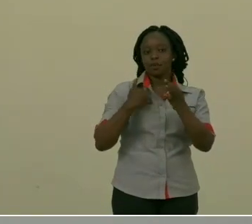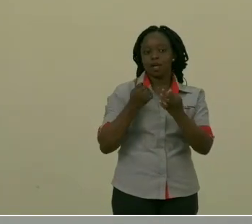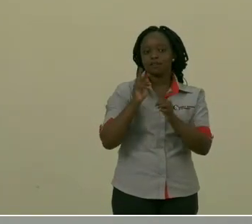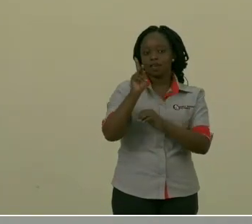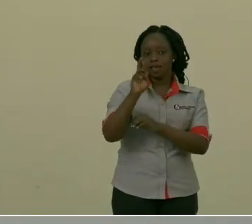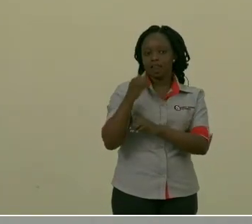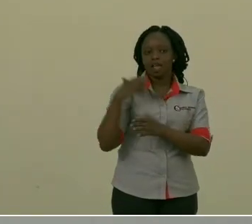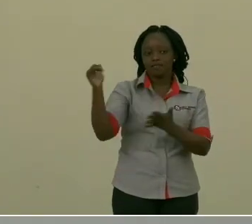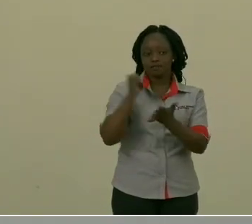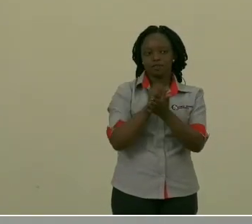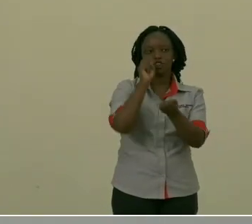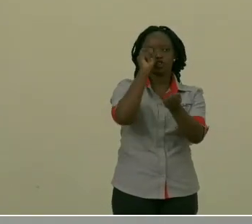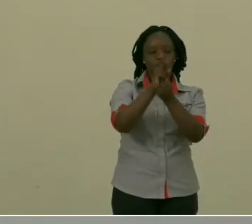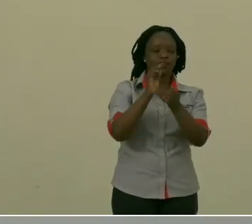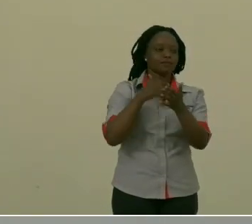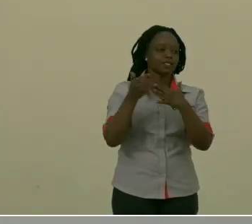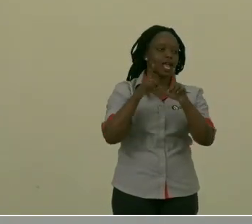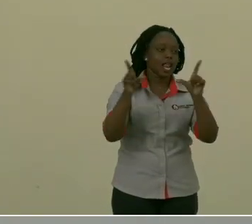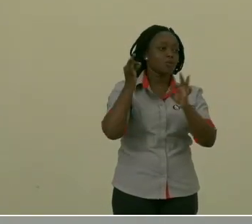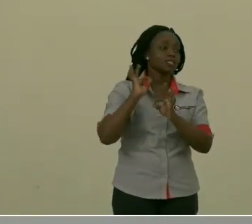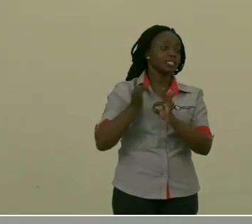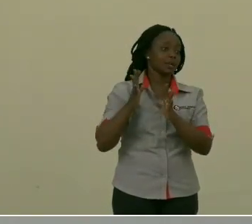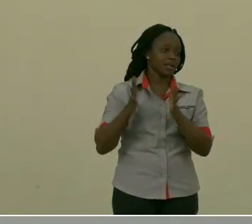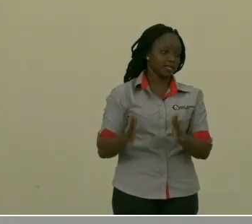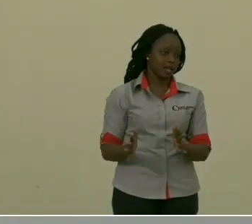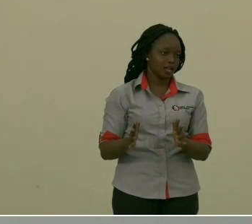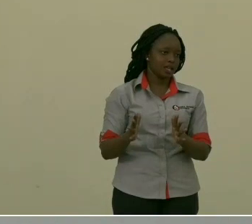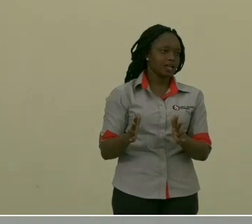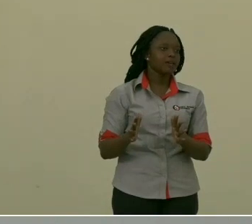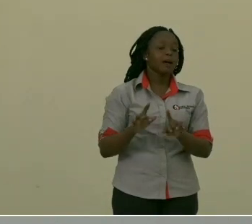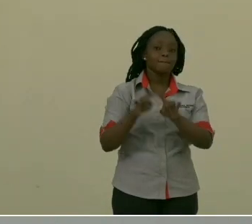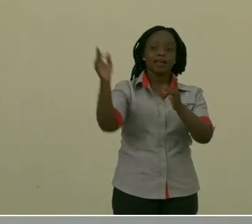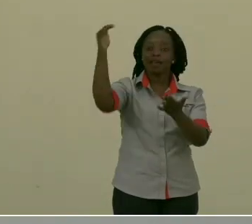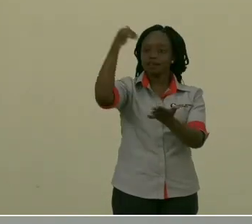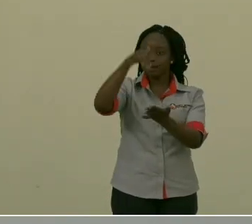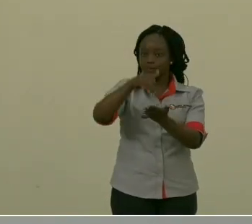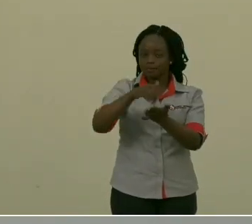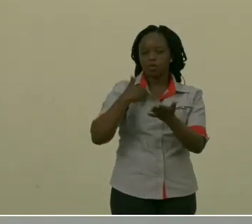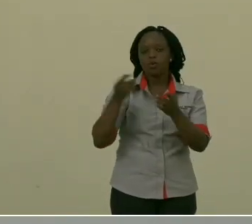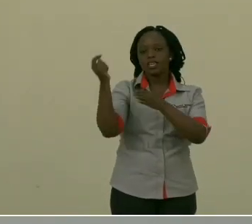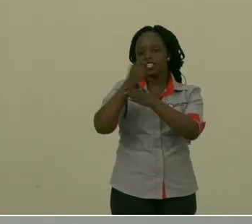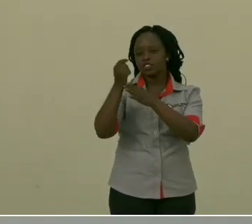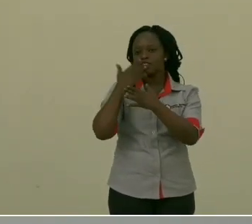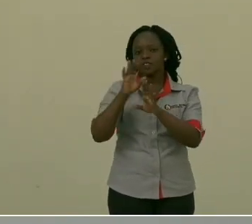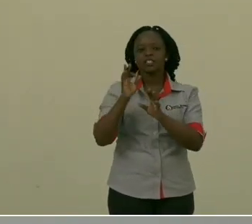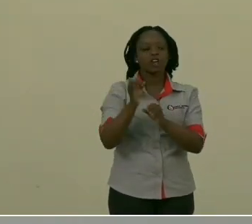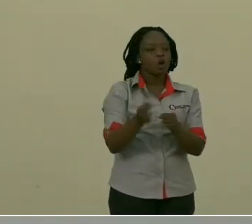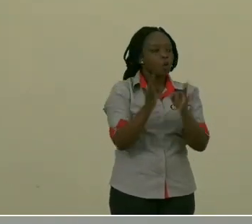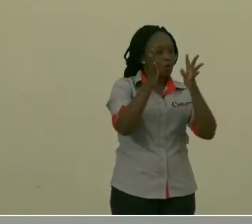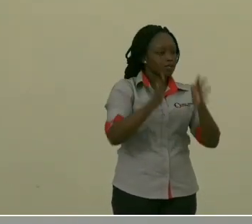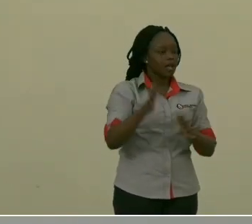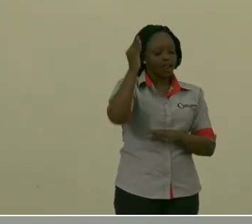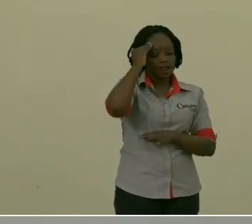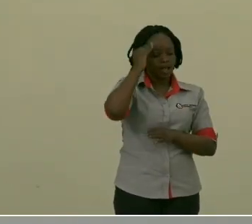interpreters who have been employed by KRA. 12 sign language interpreters, but again, We've trained our officers to learn basic